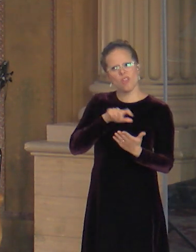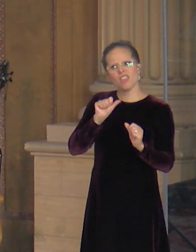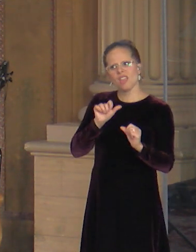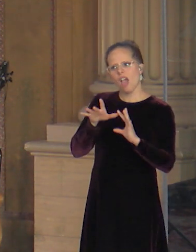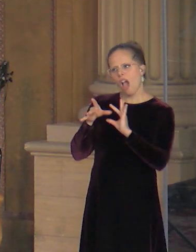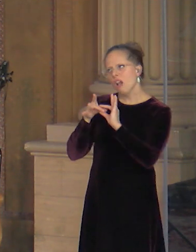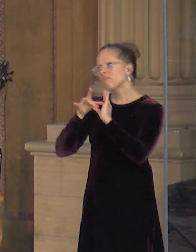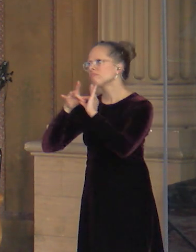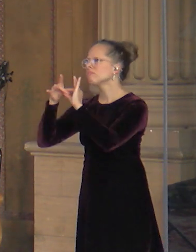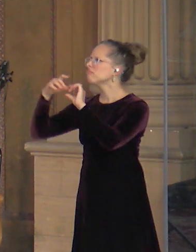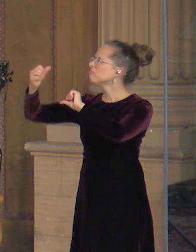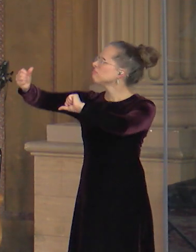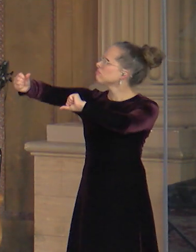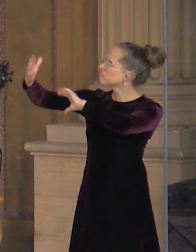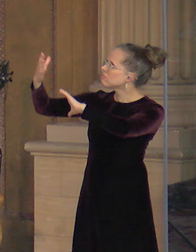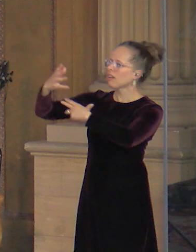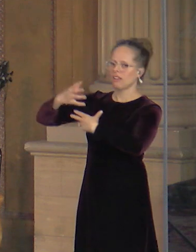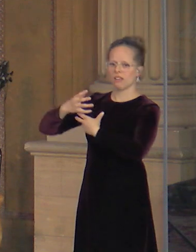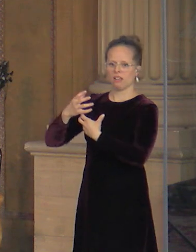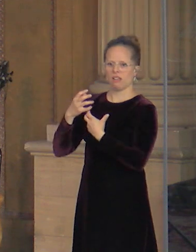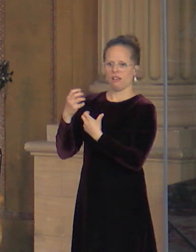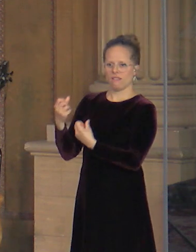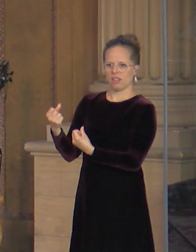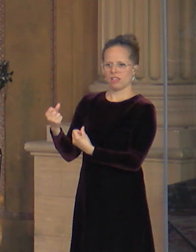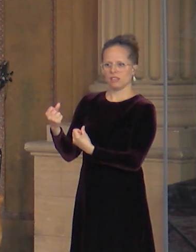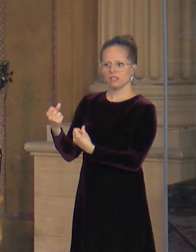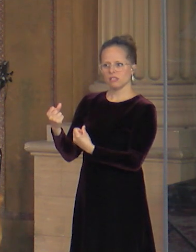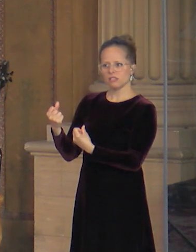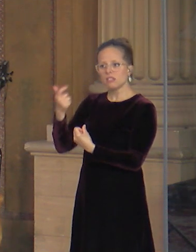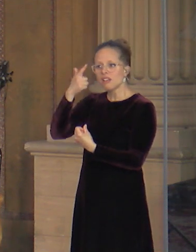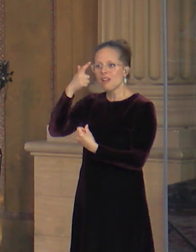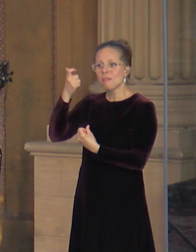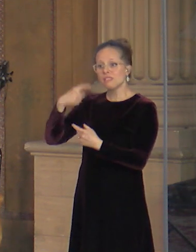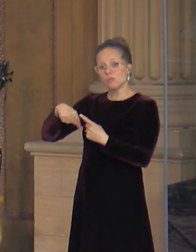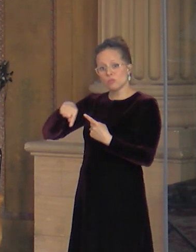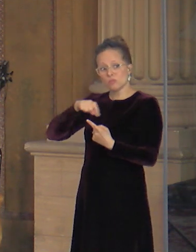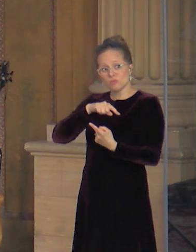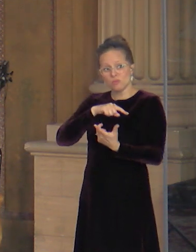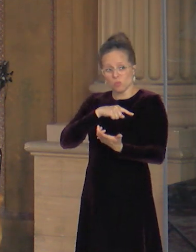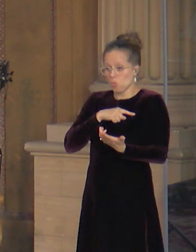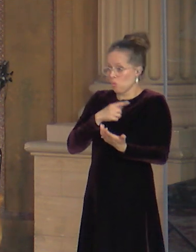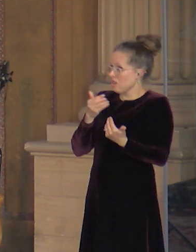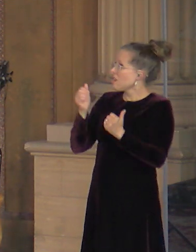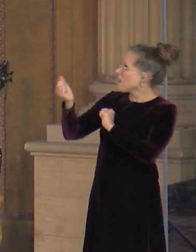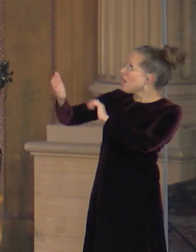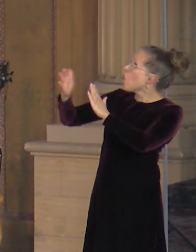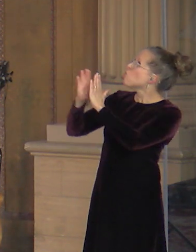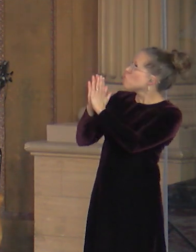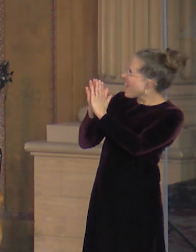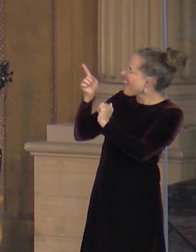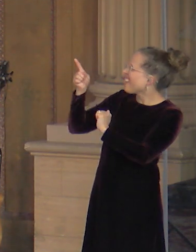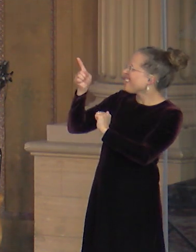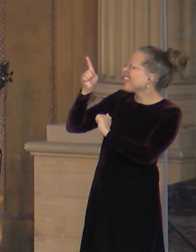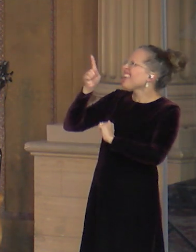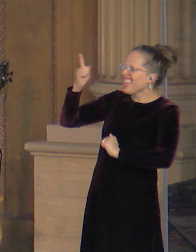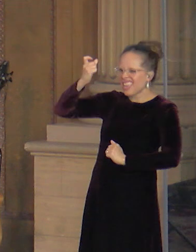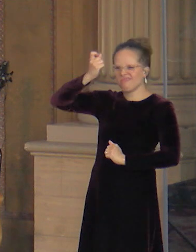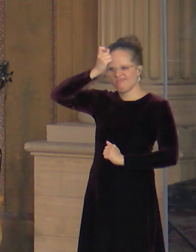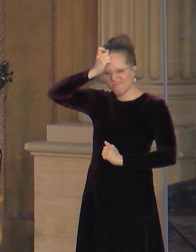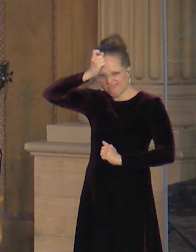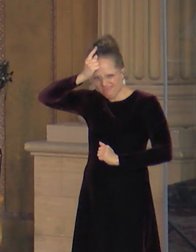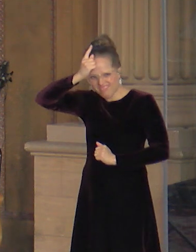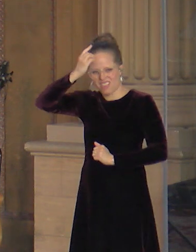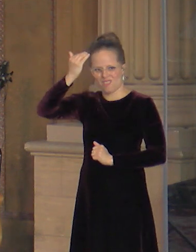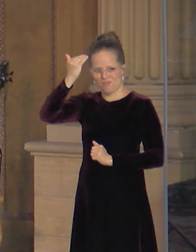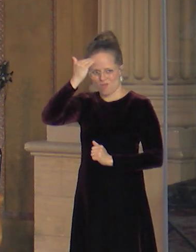the throne of God with confidence because we're drawing near to a God when we pray a God who knows a God who understands